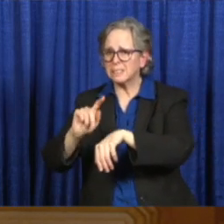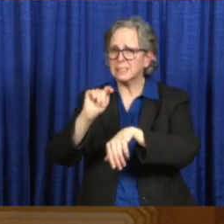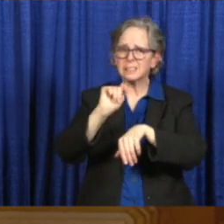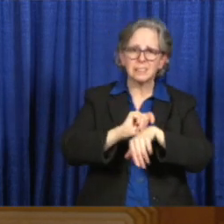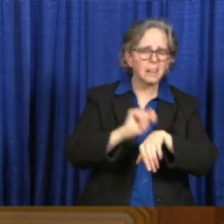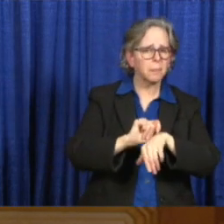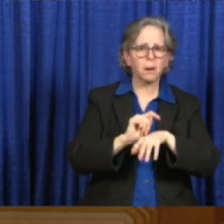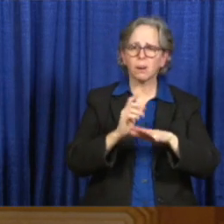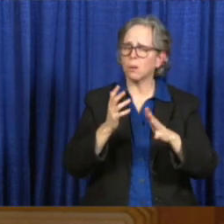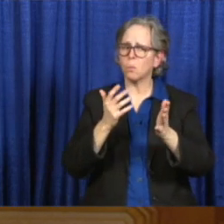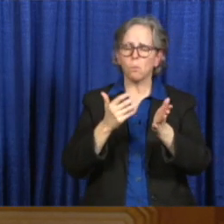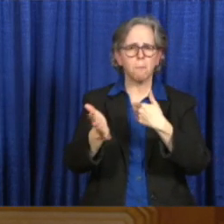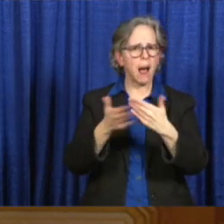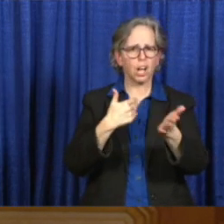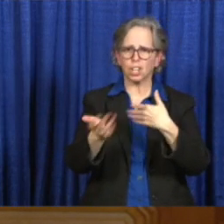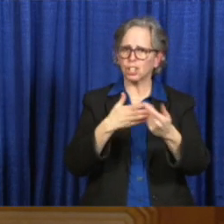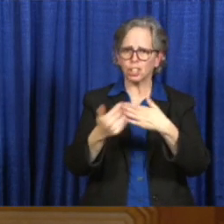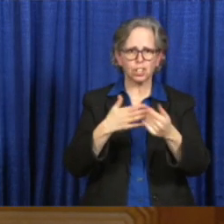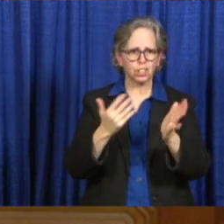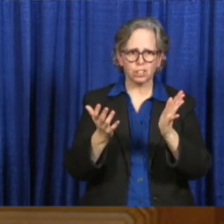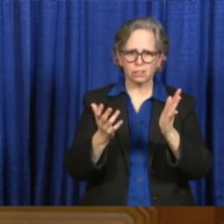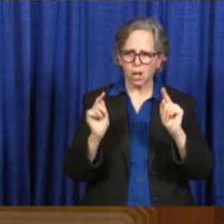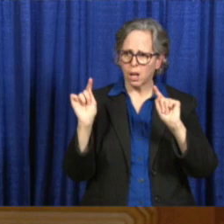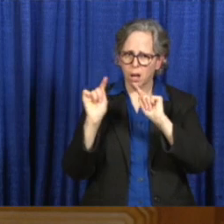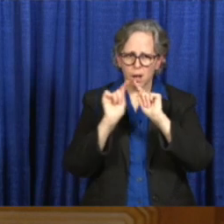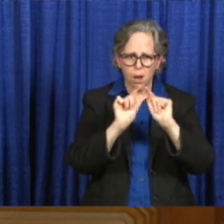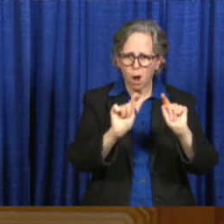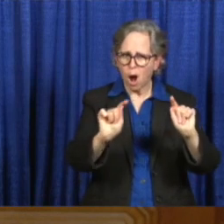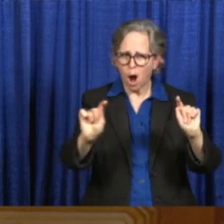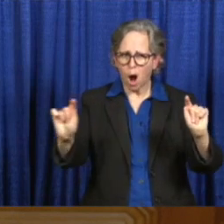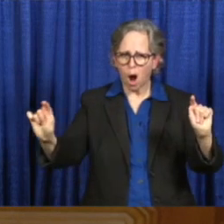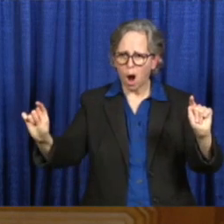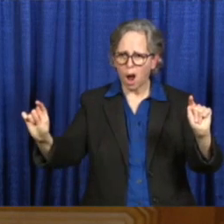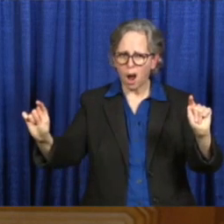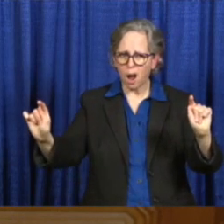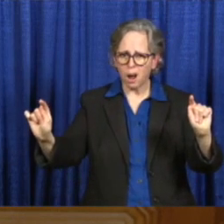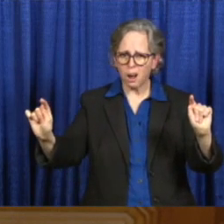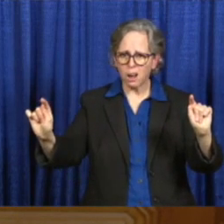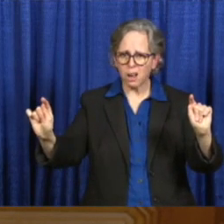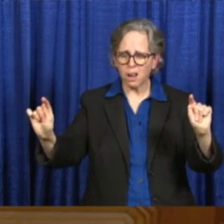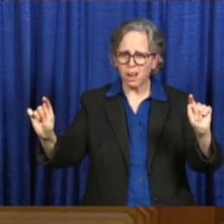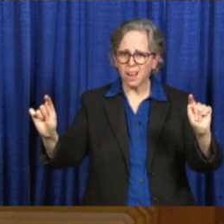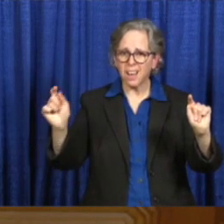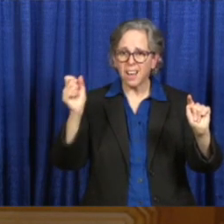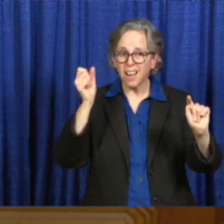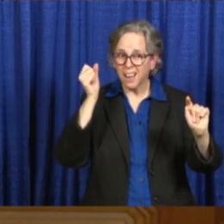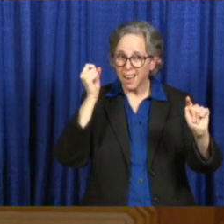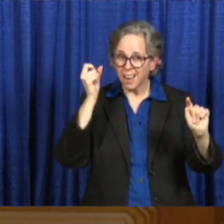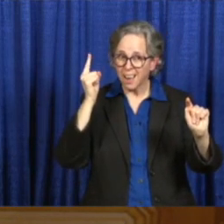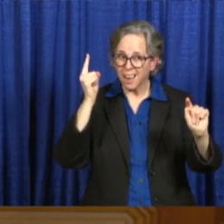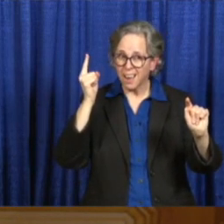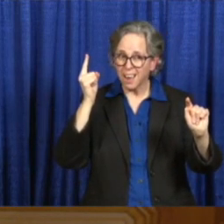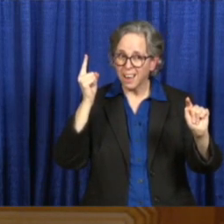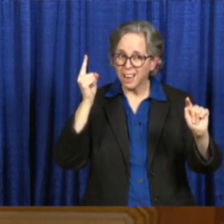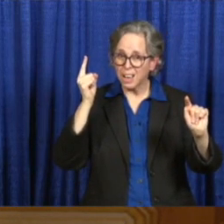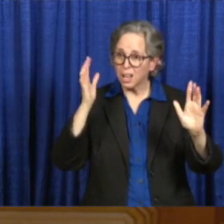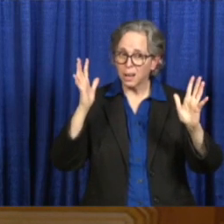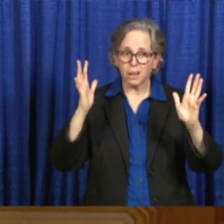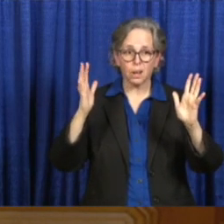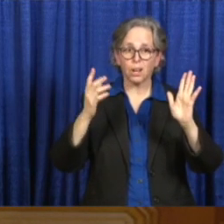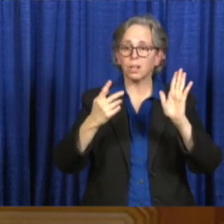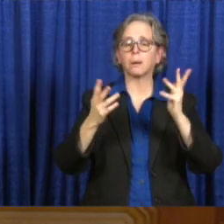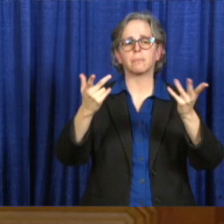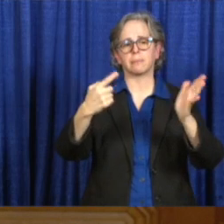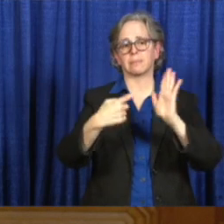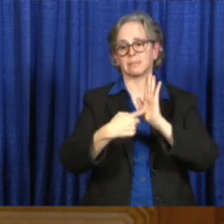worship, they have all utilized across Ohio. We have great examples of them